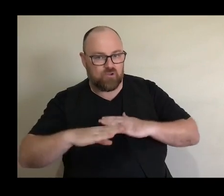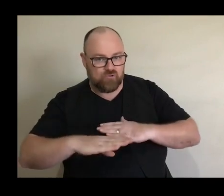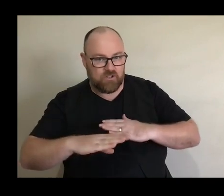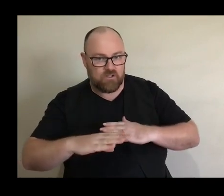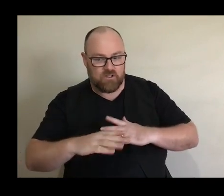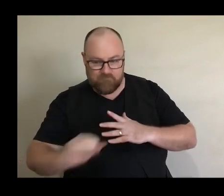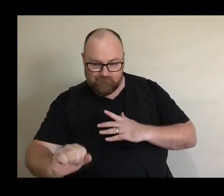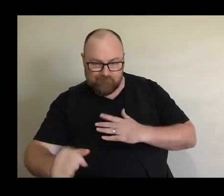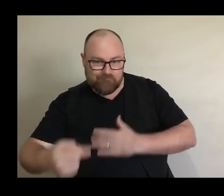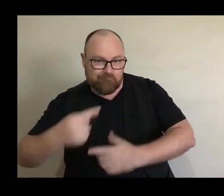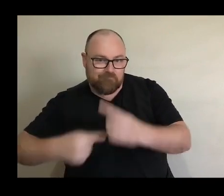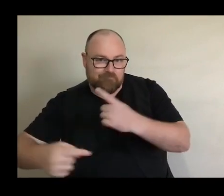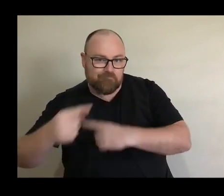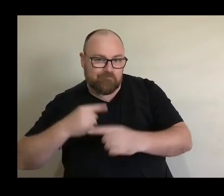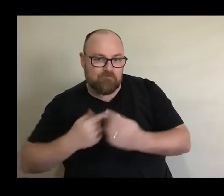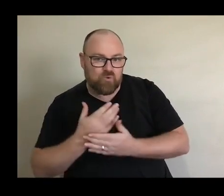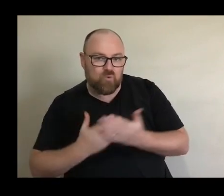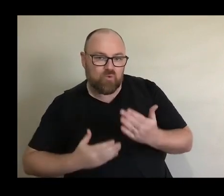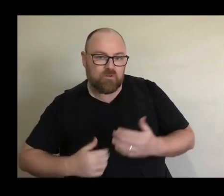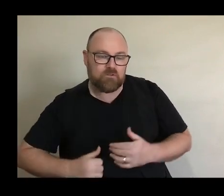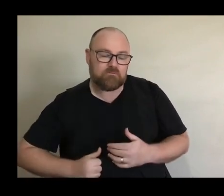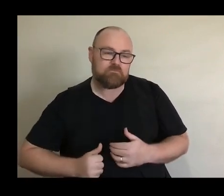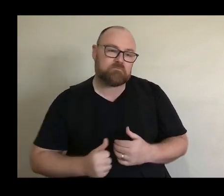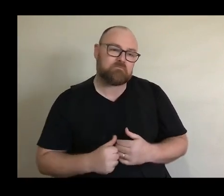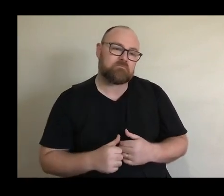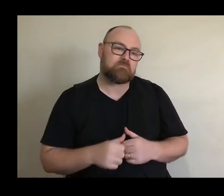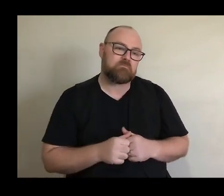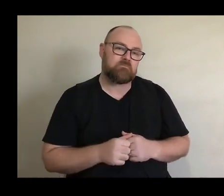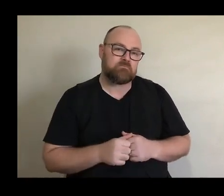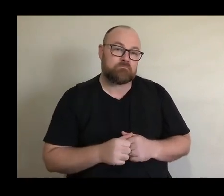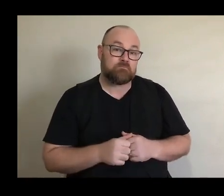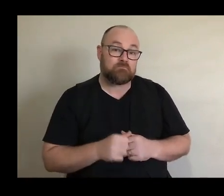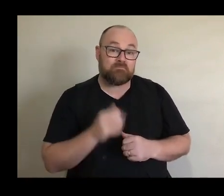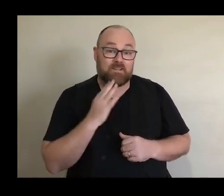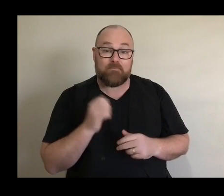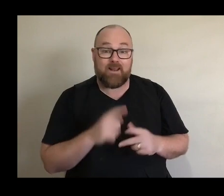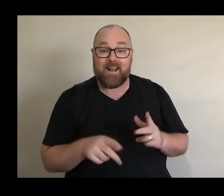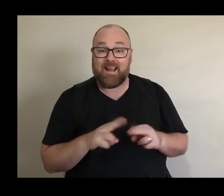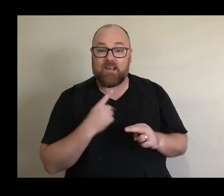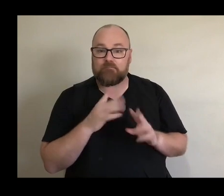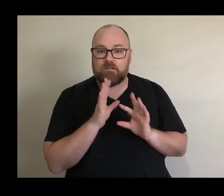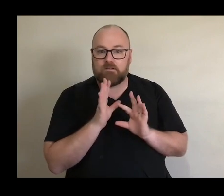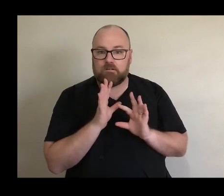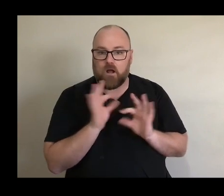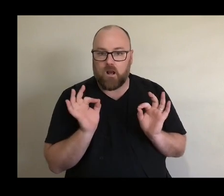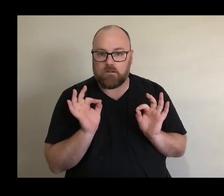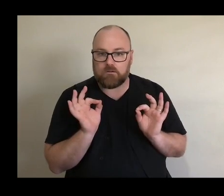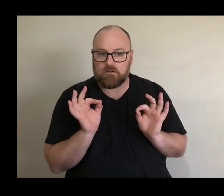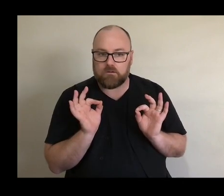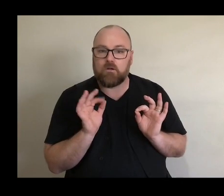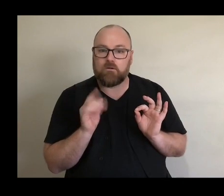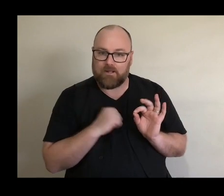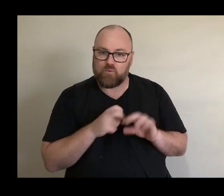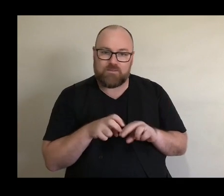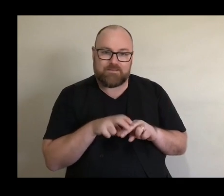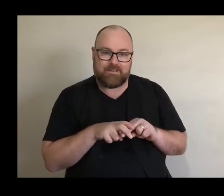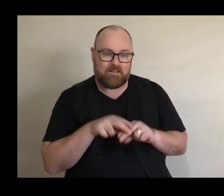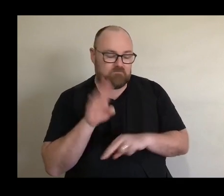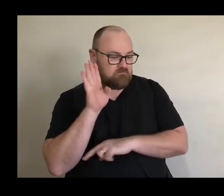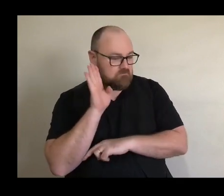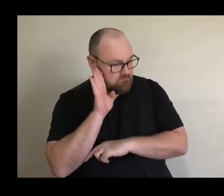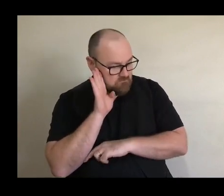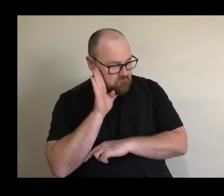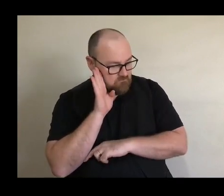has, even when it's silent, right? Because, like I said before,